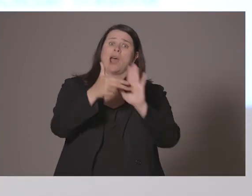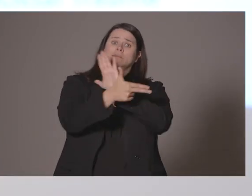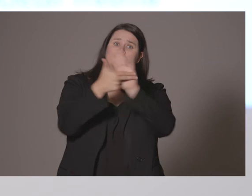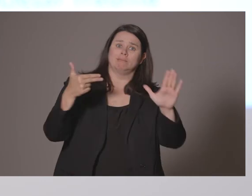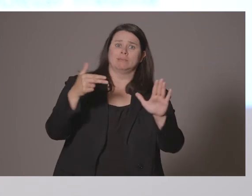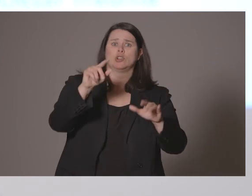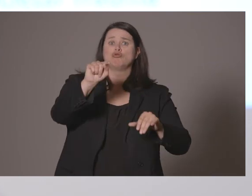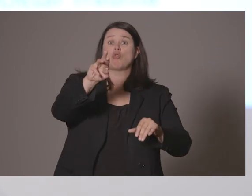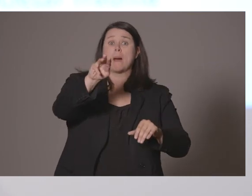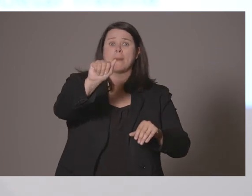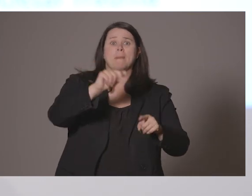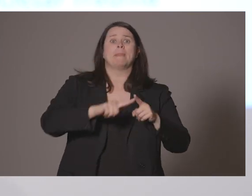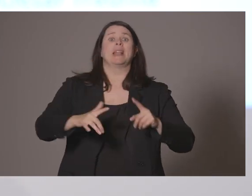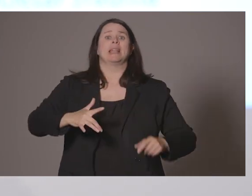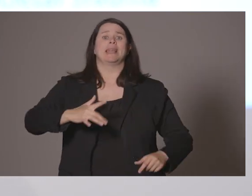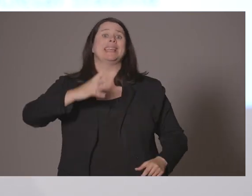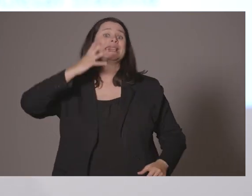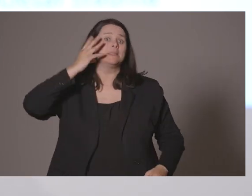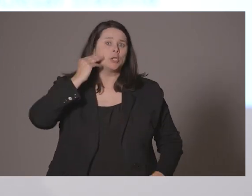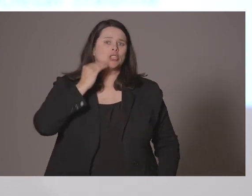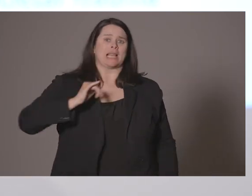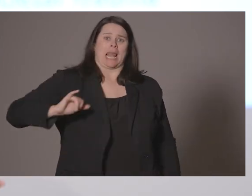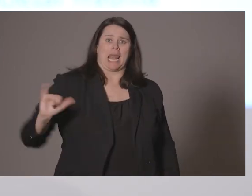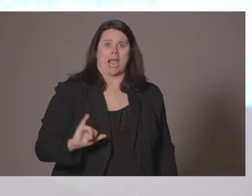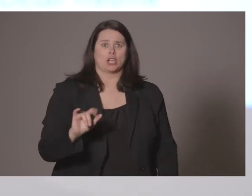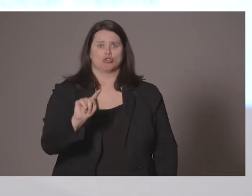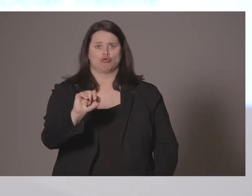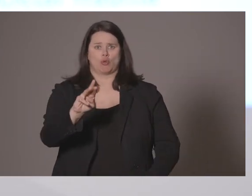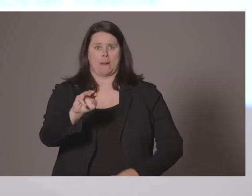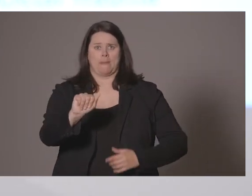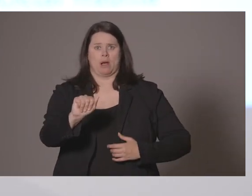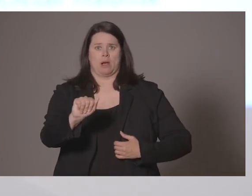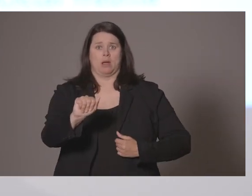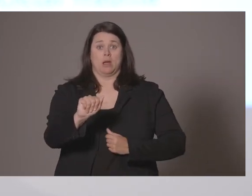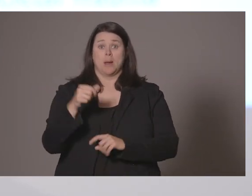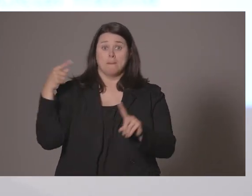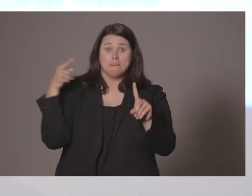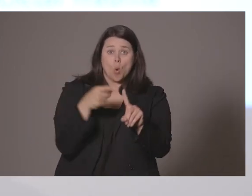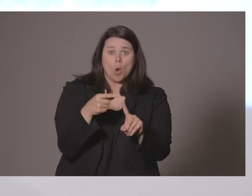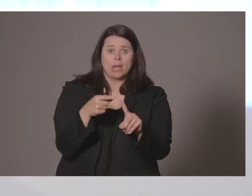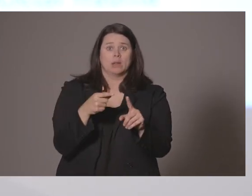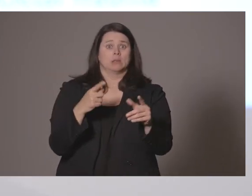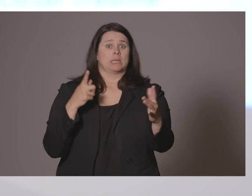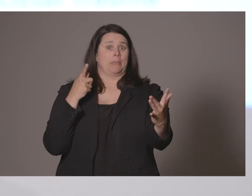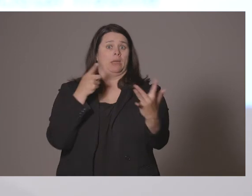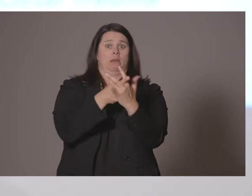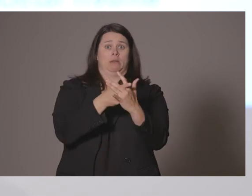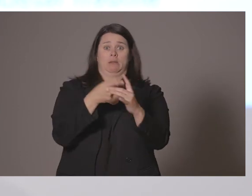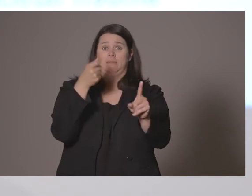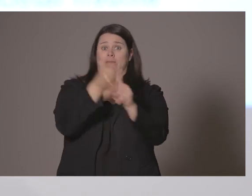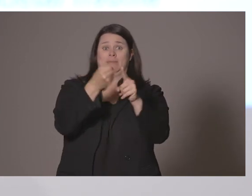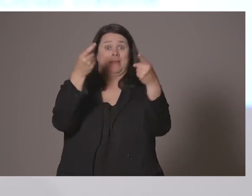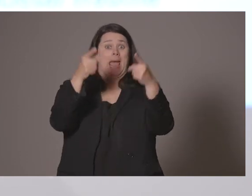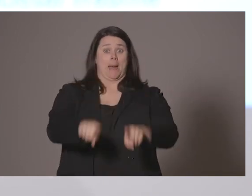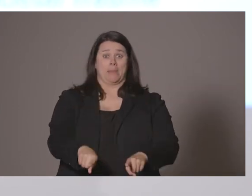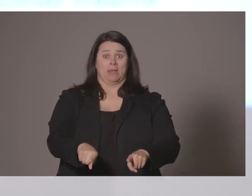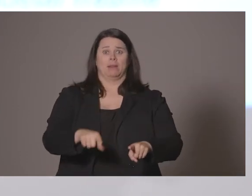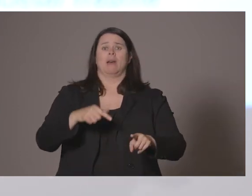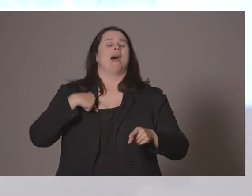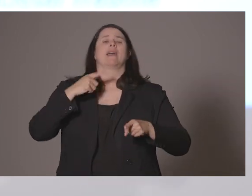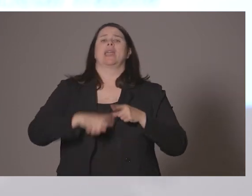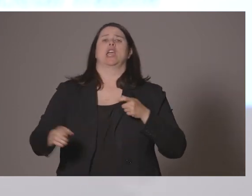And one of the things that I want to point out there is the abrupt, uncontrollable change. So whether that's a